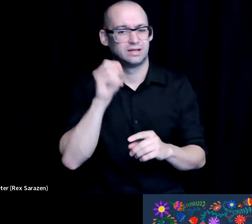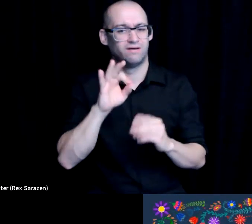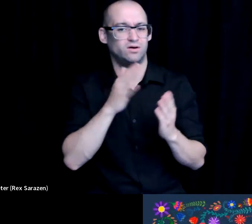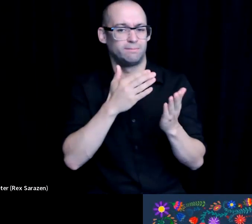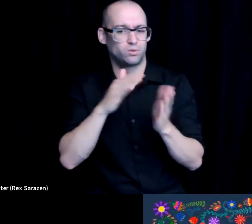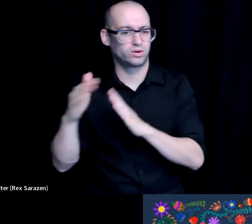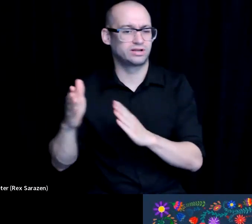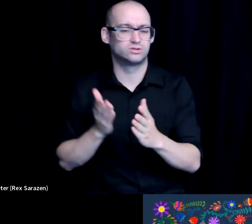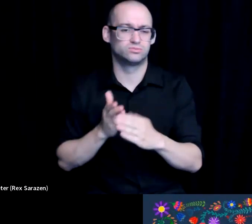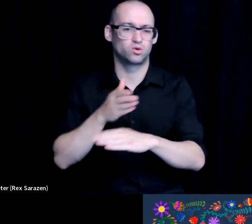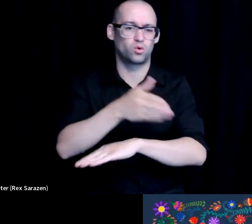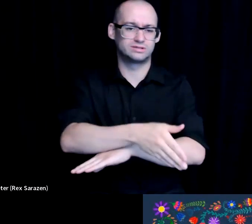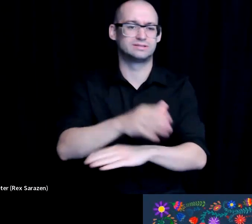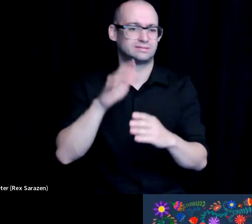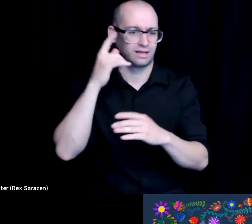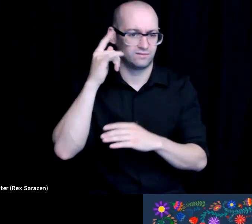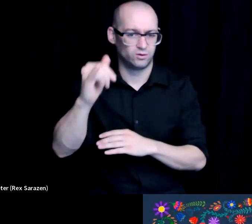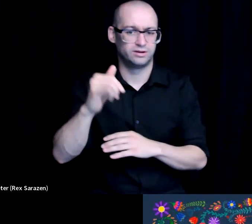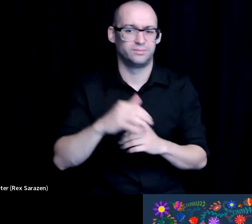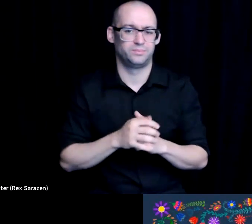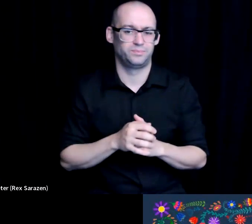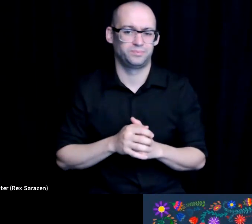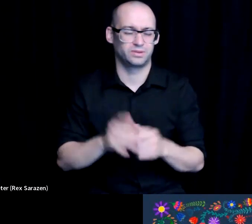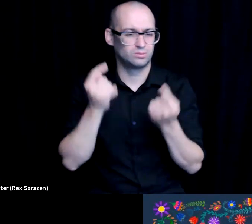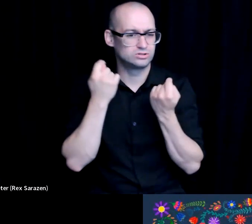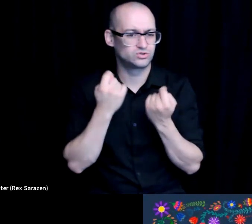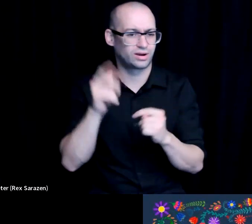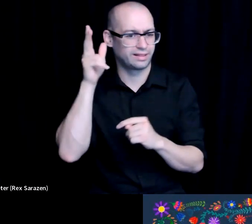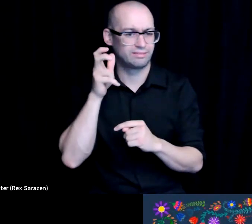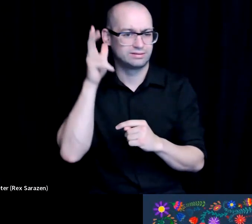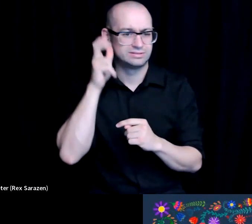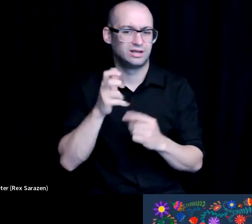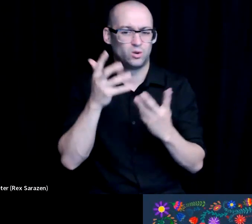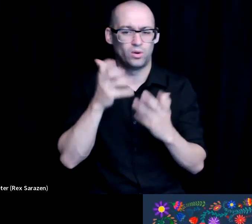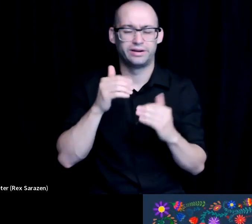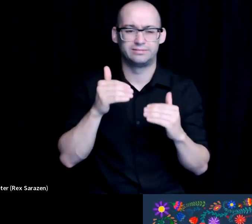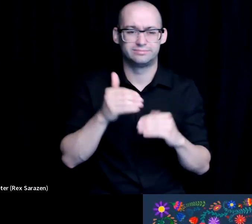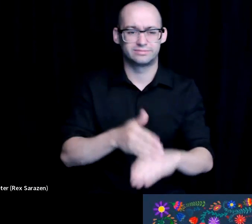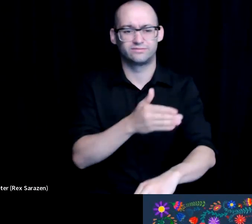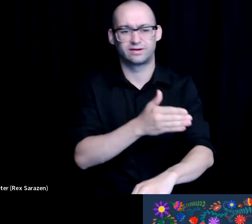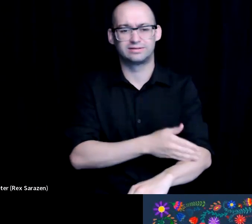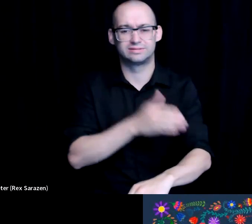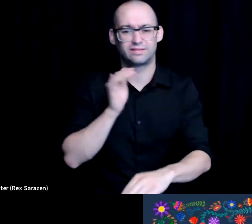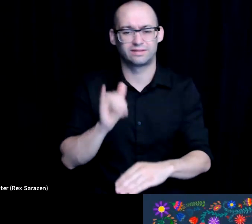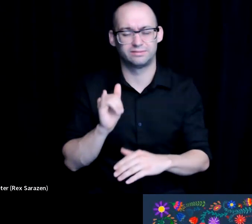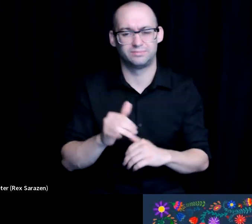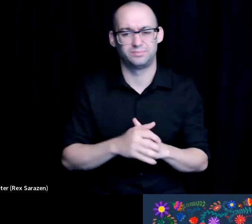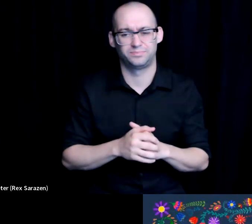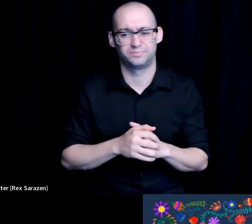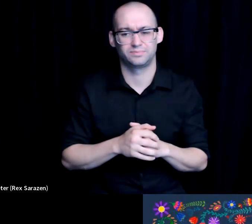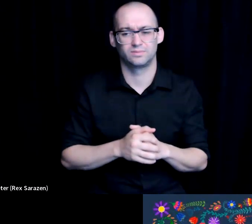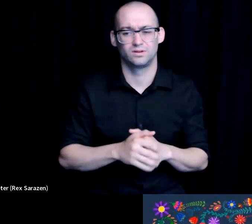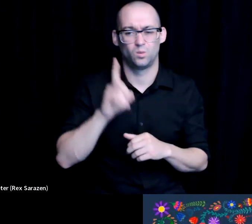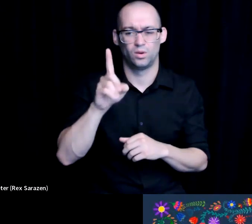California. We try to aim to listen in order to advance Latinx health, also along with the tour. And one